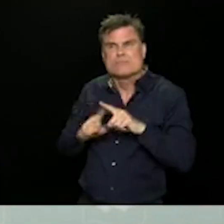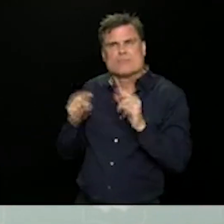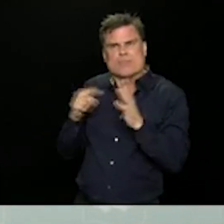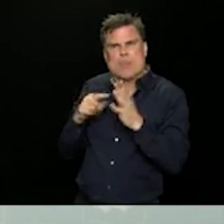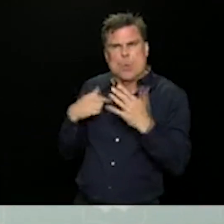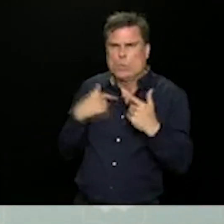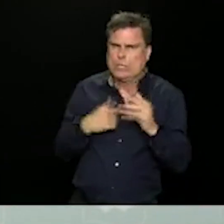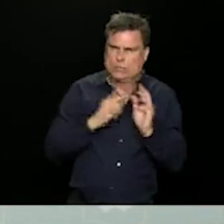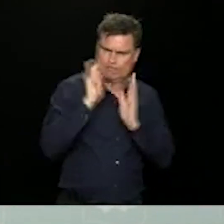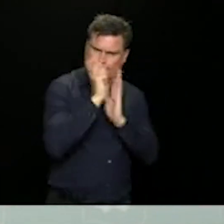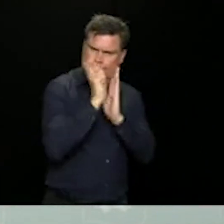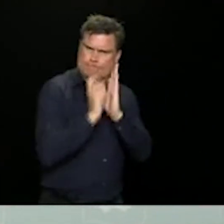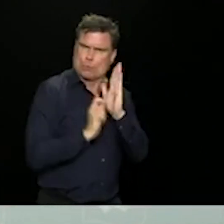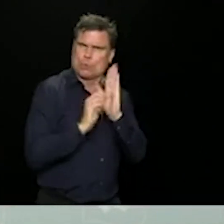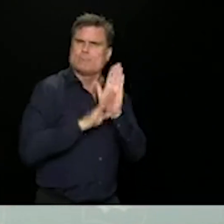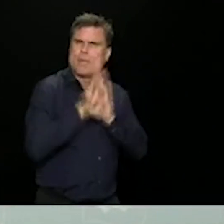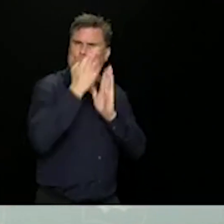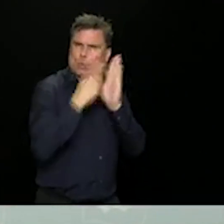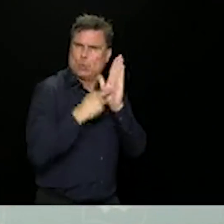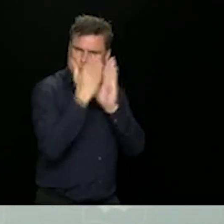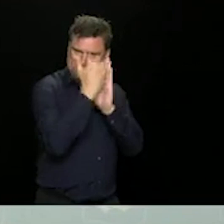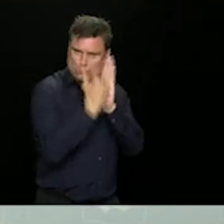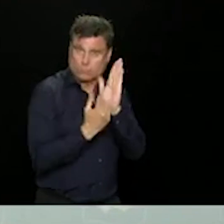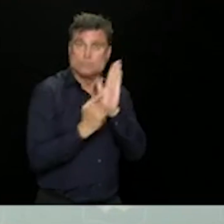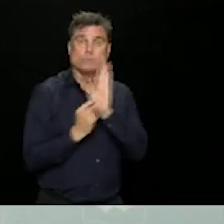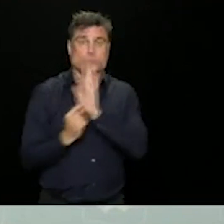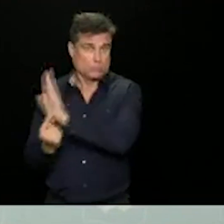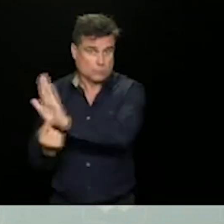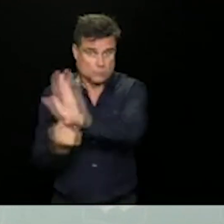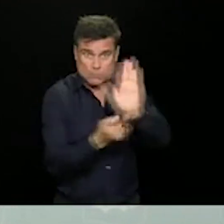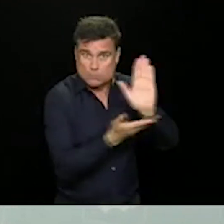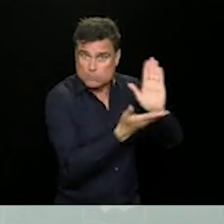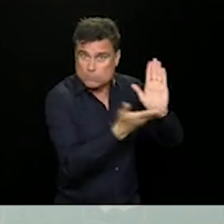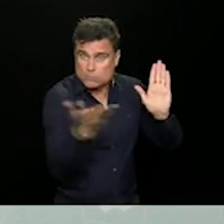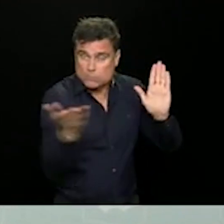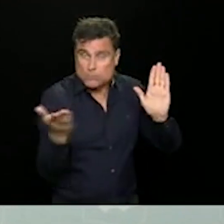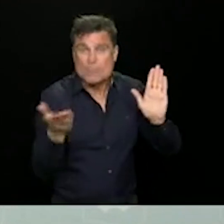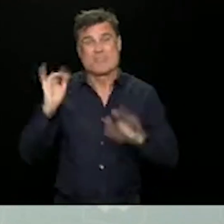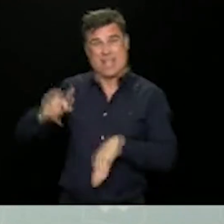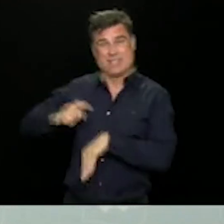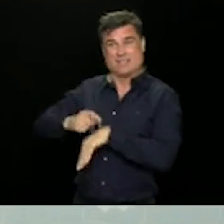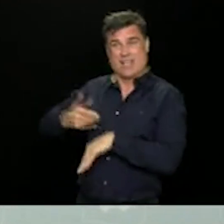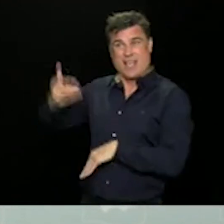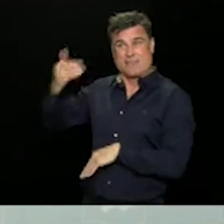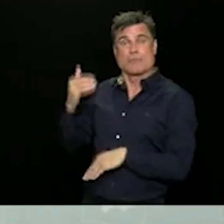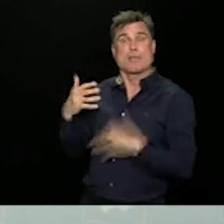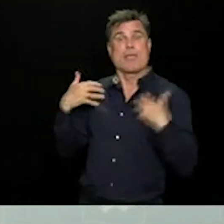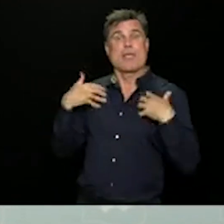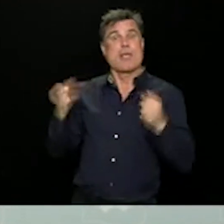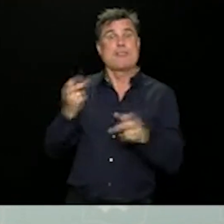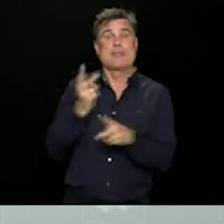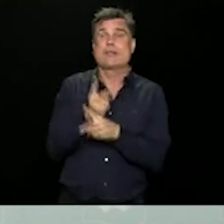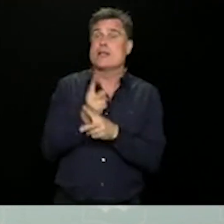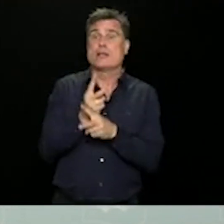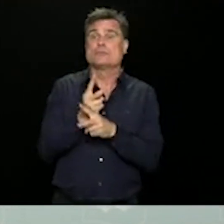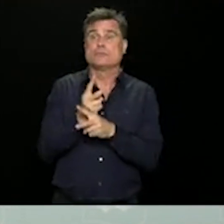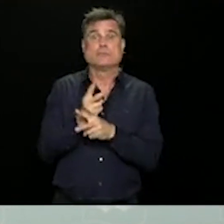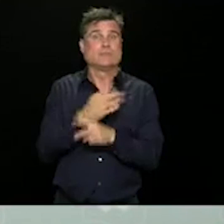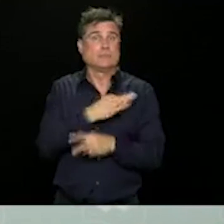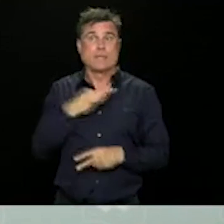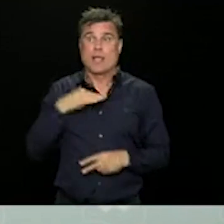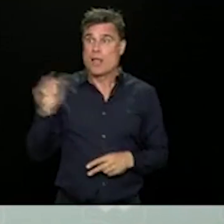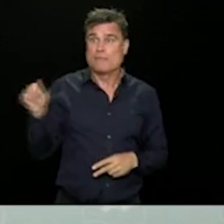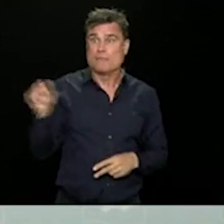who needed them, for doing what we call aerosol generating medical procedures on people with respiratory illness, and of course for other things that we